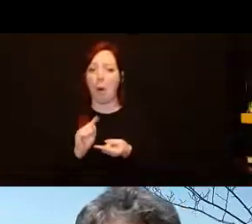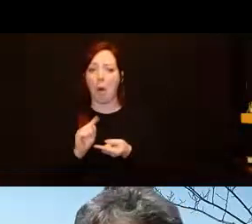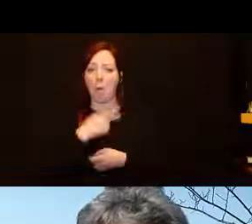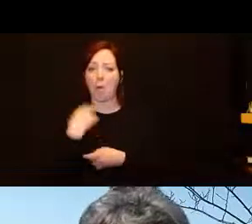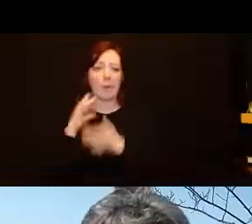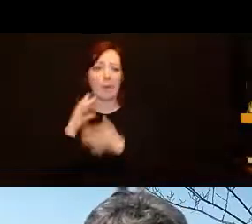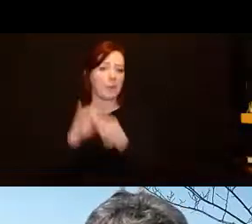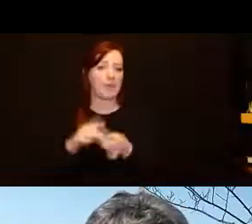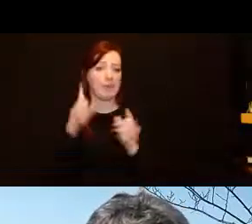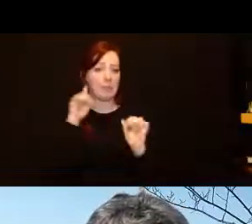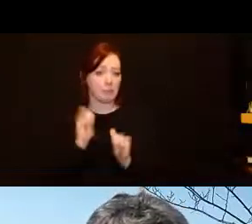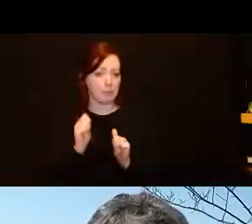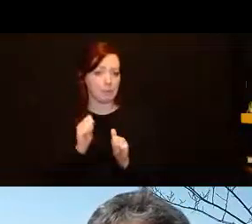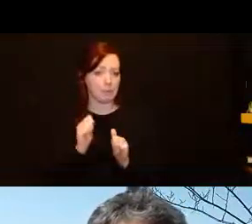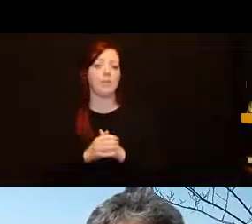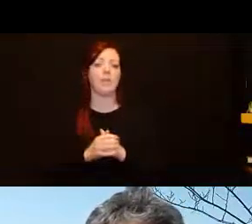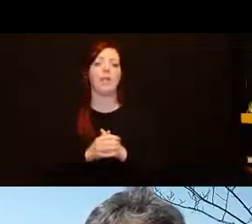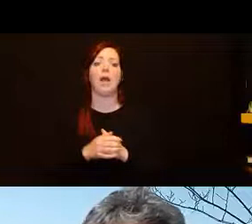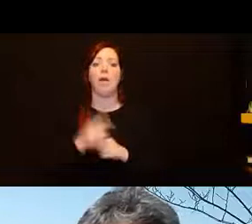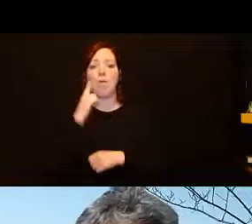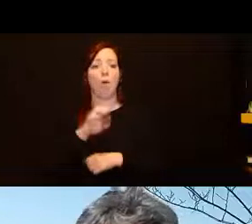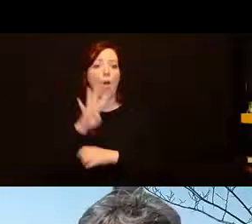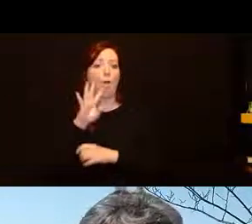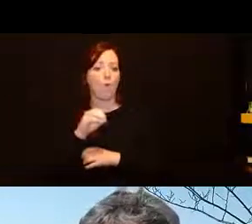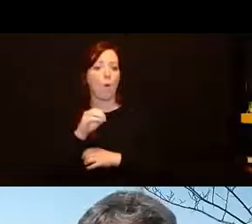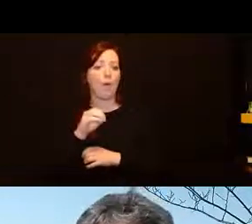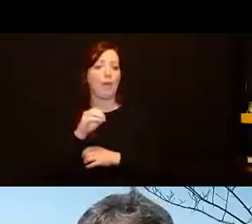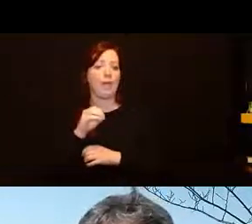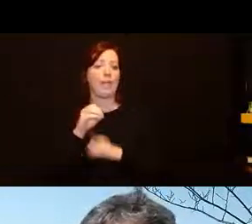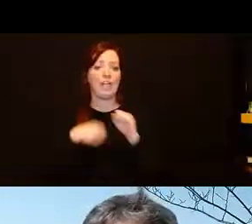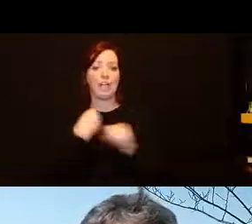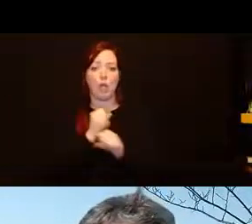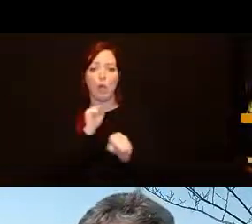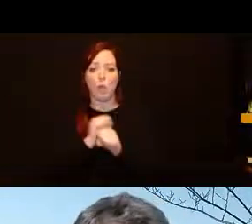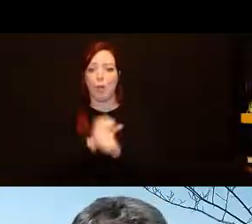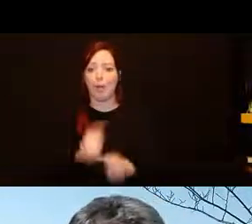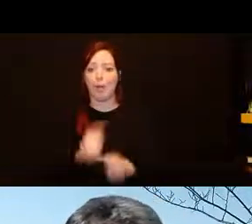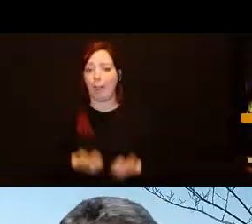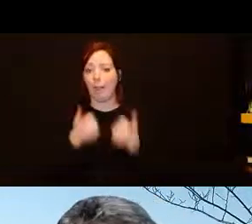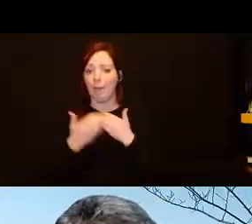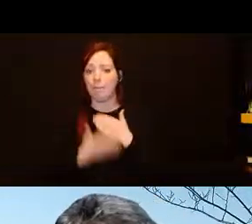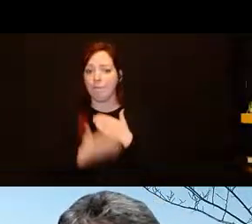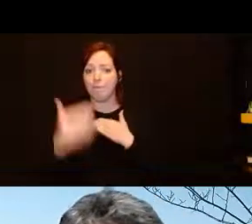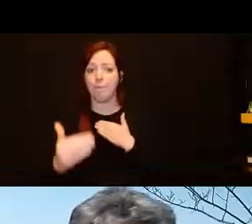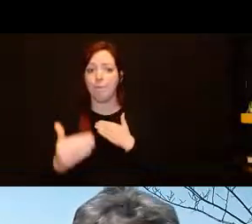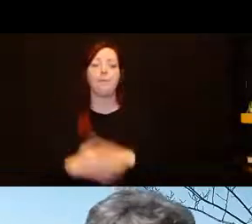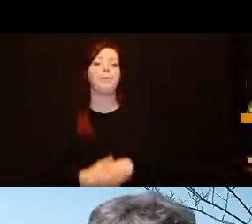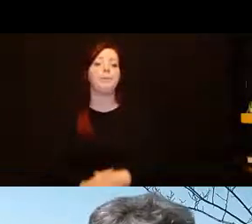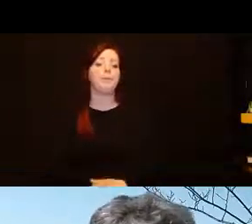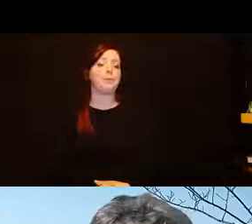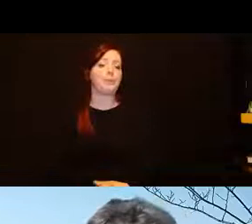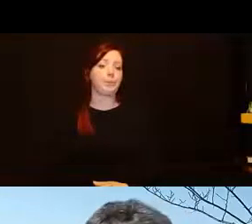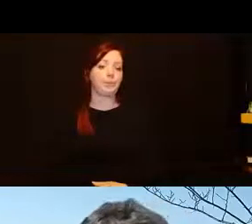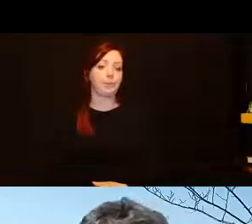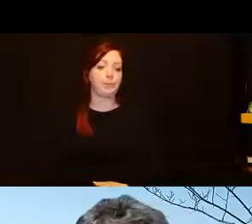working lifetime. But if we need absolutely no risk of hearing